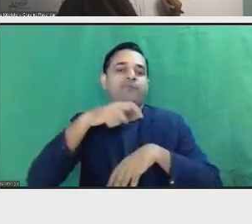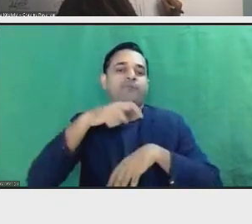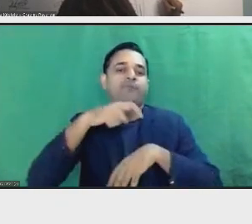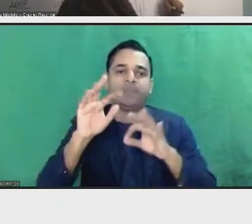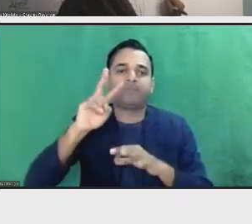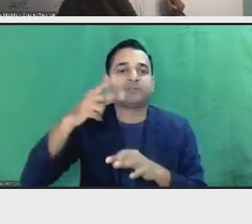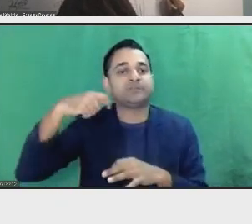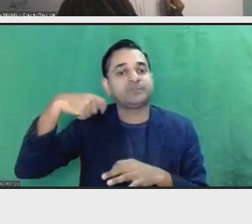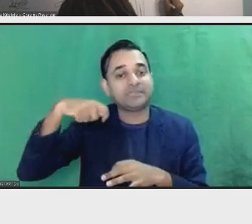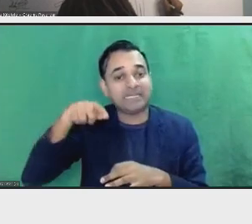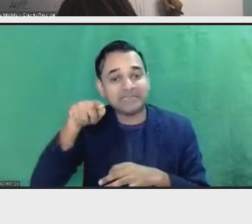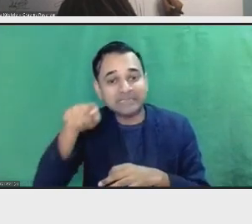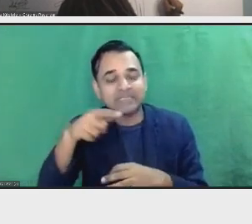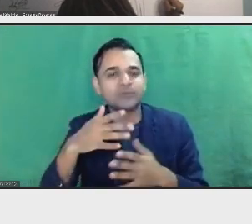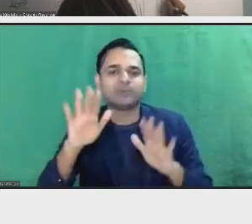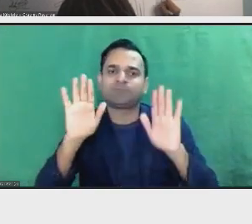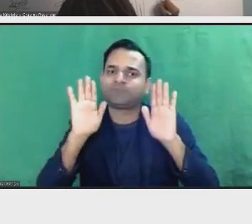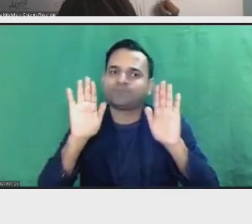push and give us that momentum.